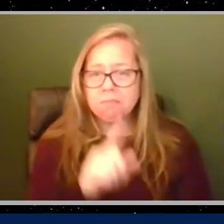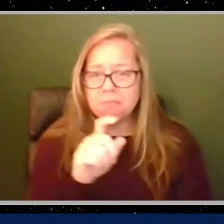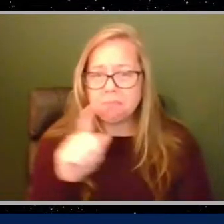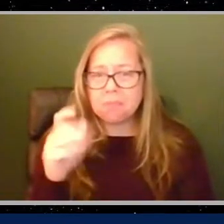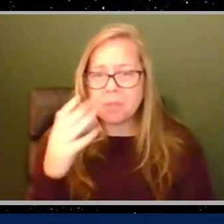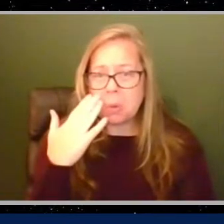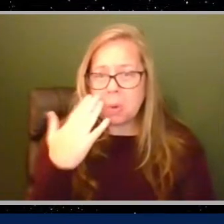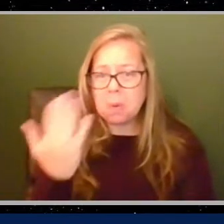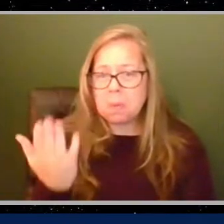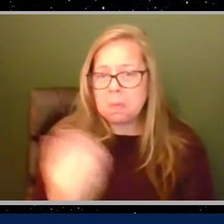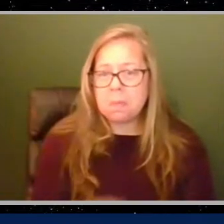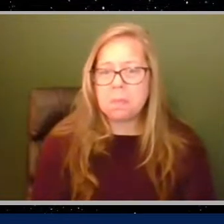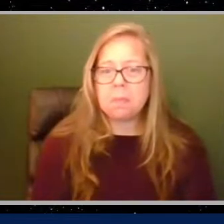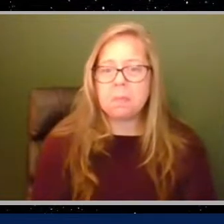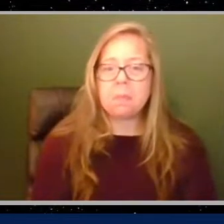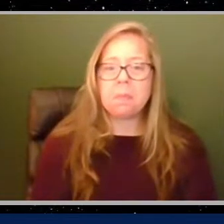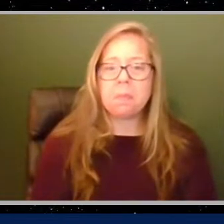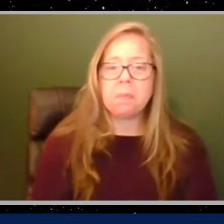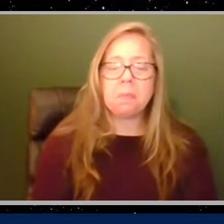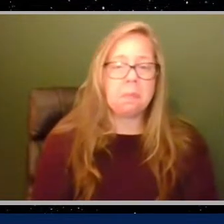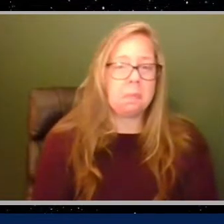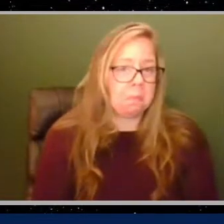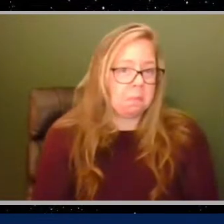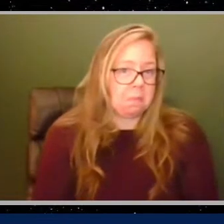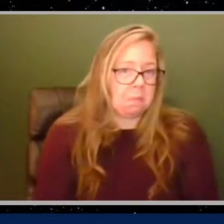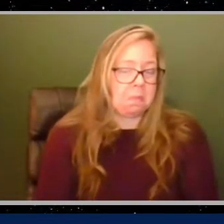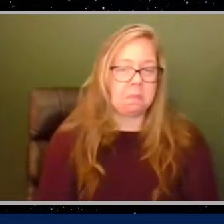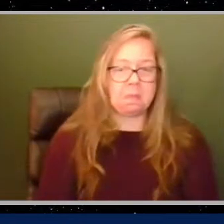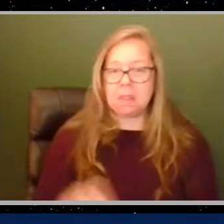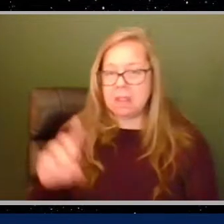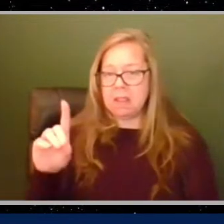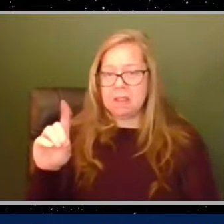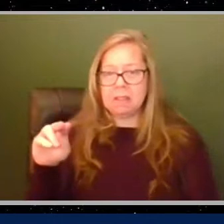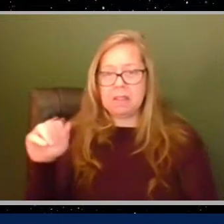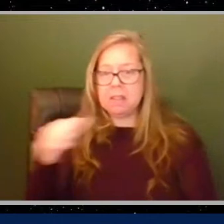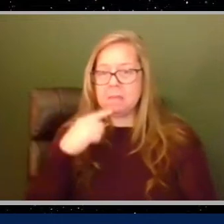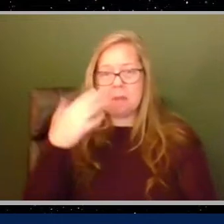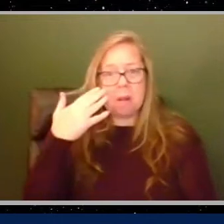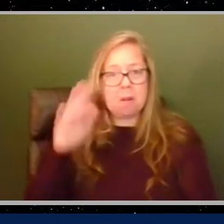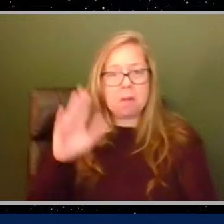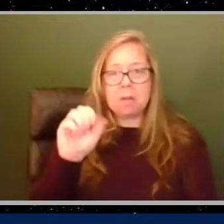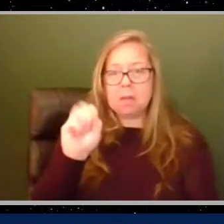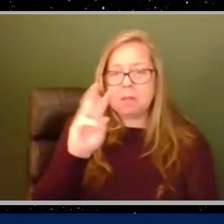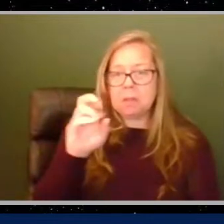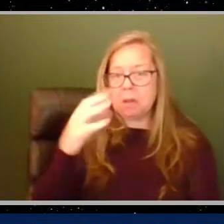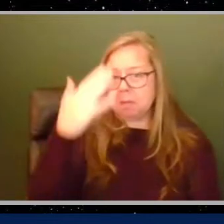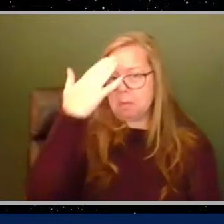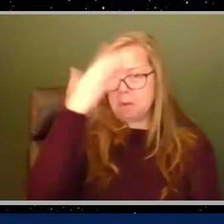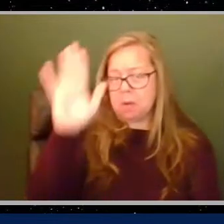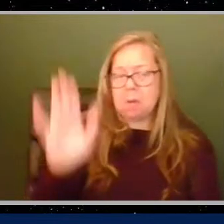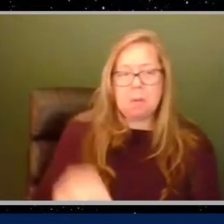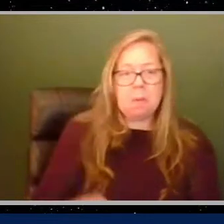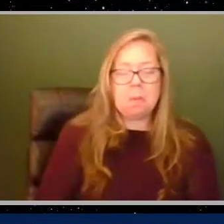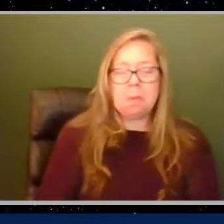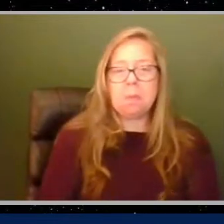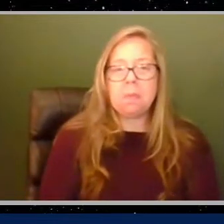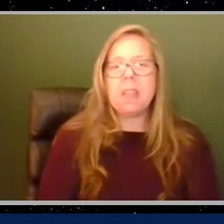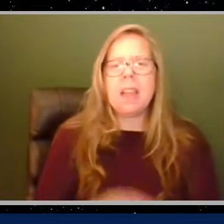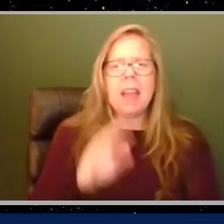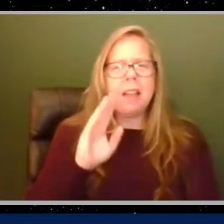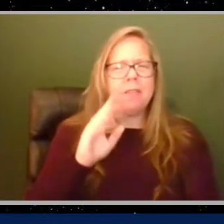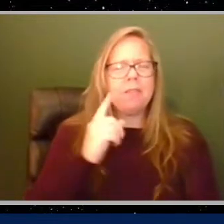I don't Just know. curious. That's a good question. Yeah, I don't know. You got That me. could be a good one stumped too. Yeah, like Hera and stuff like that. There's the